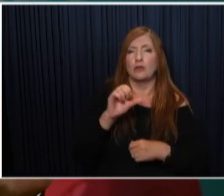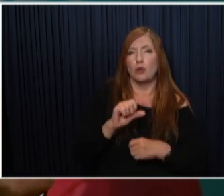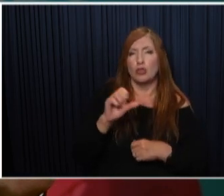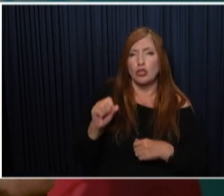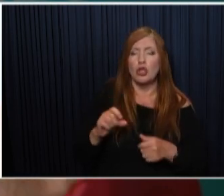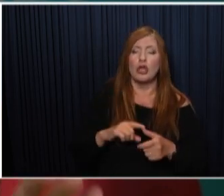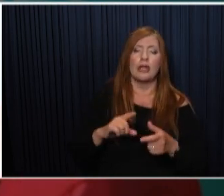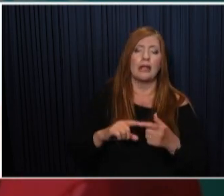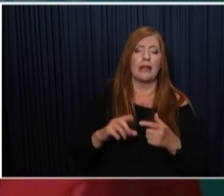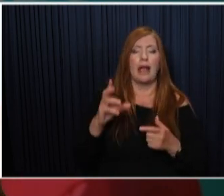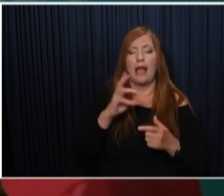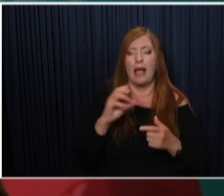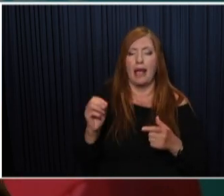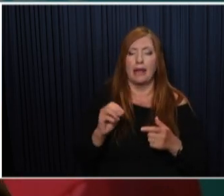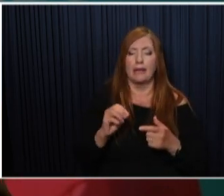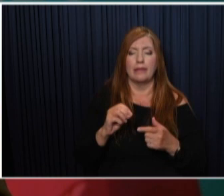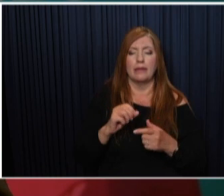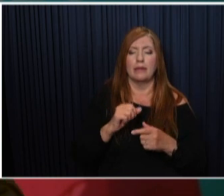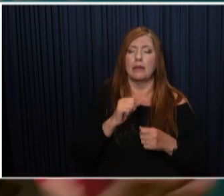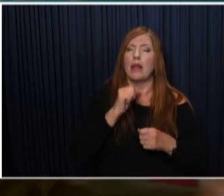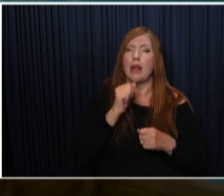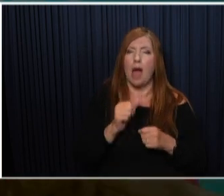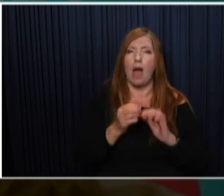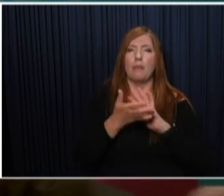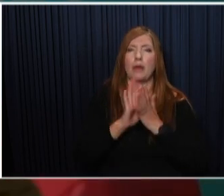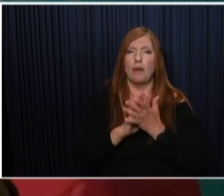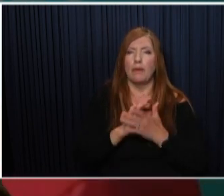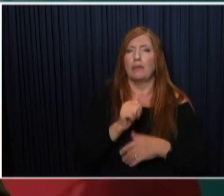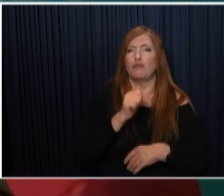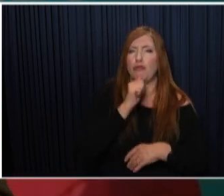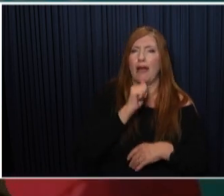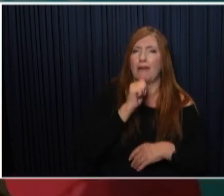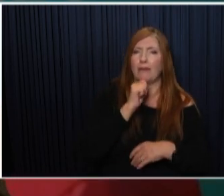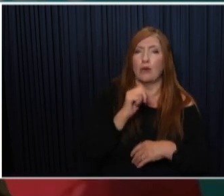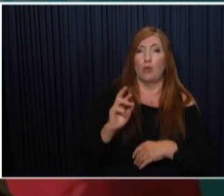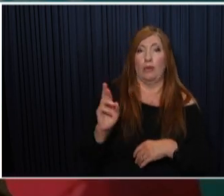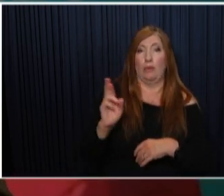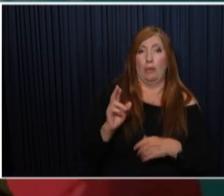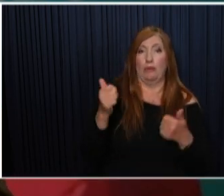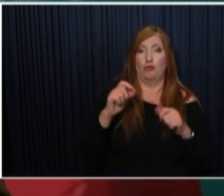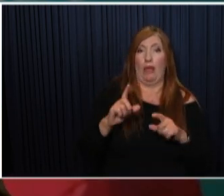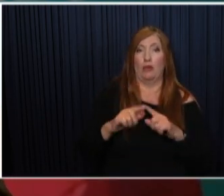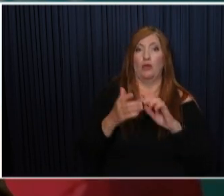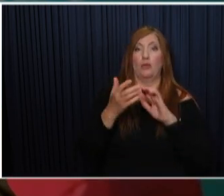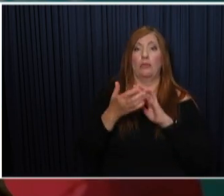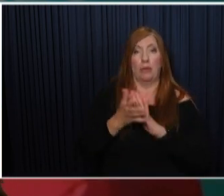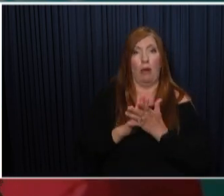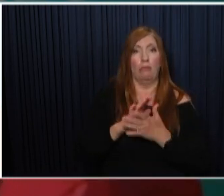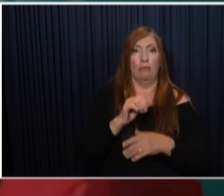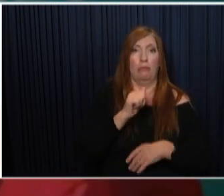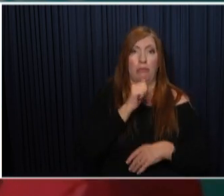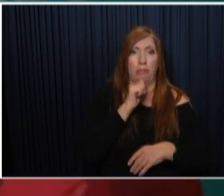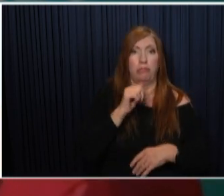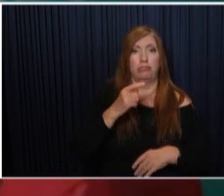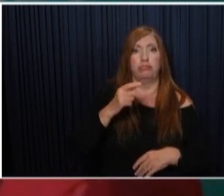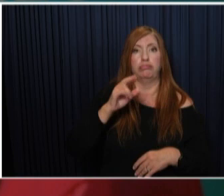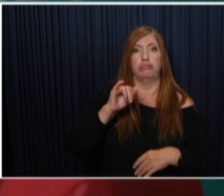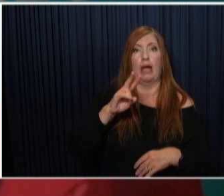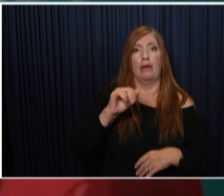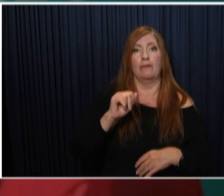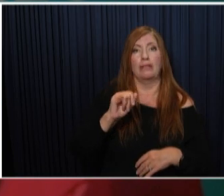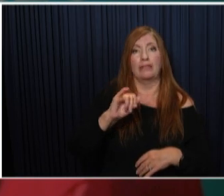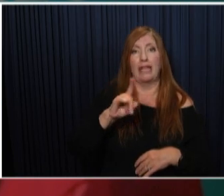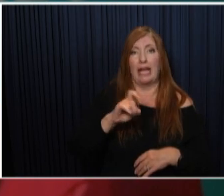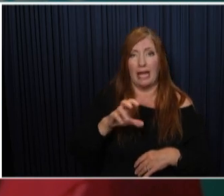and not getting it privatized. Republicans are trying to do that. I would be just